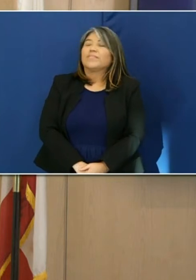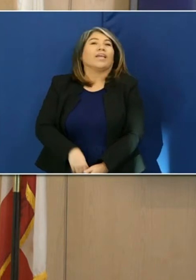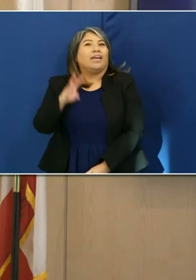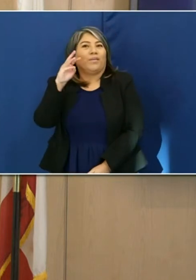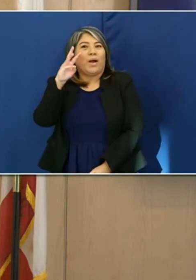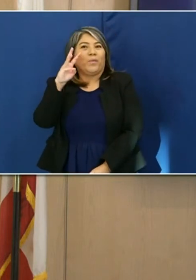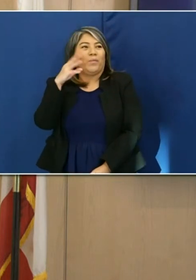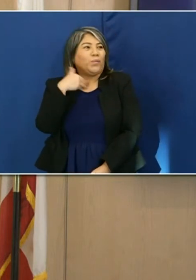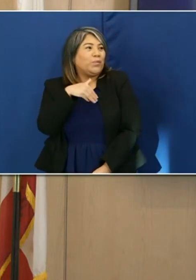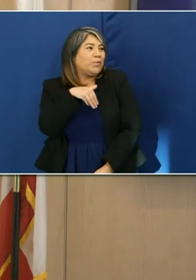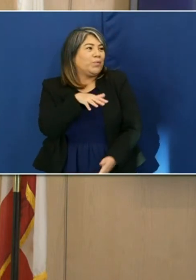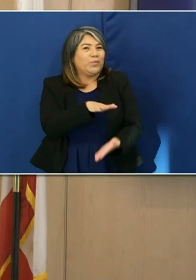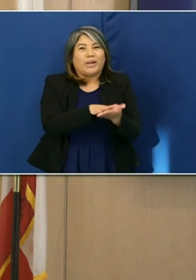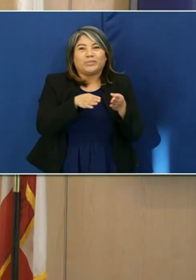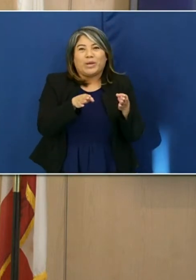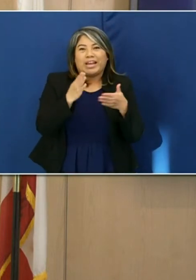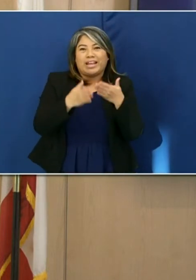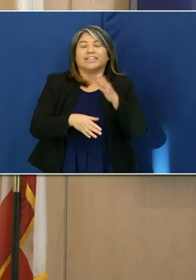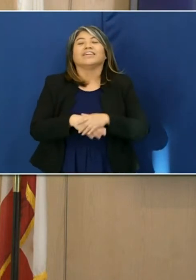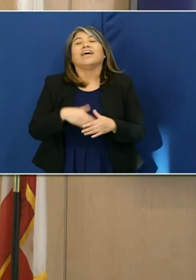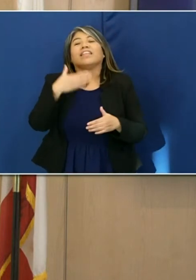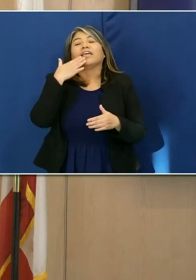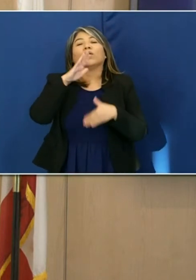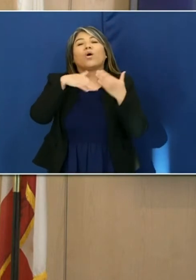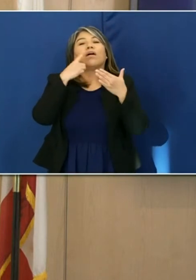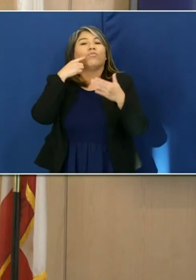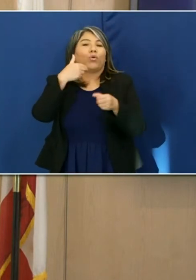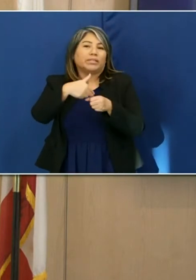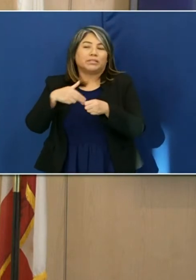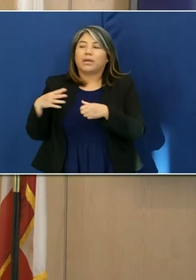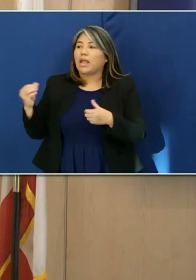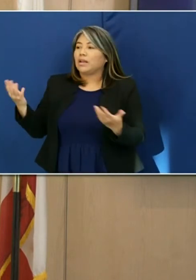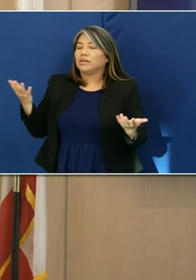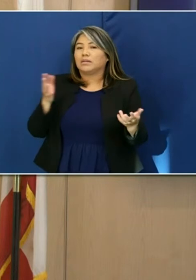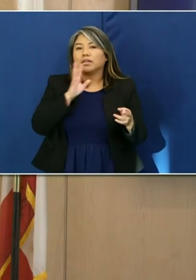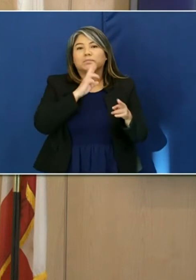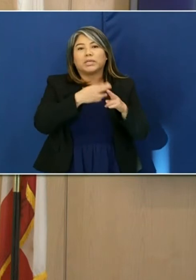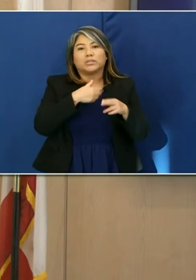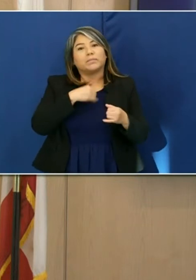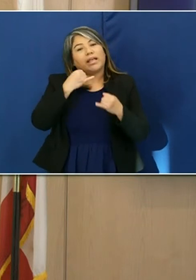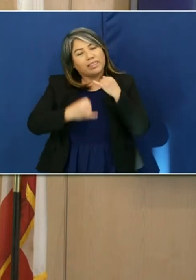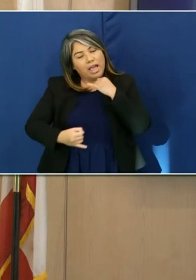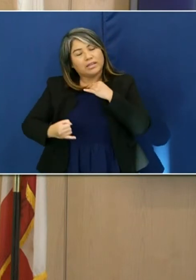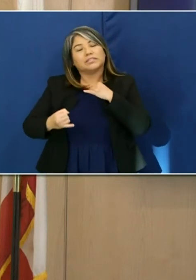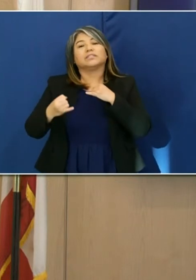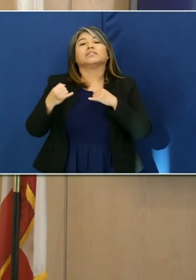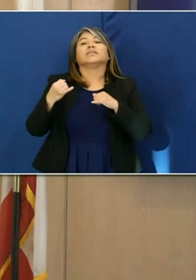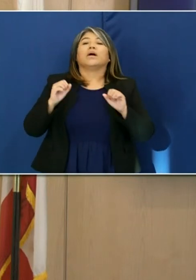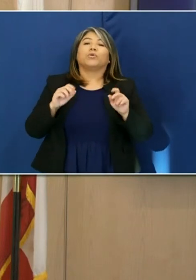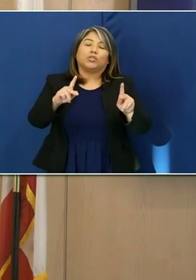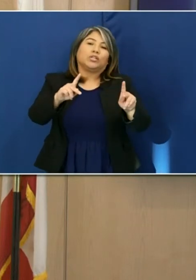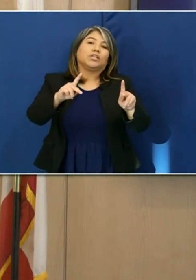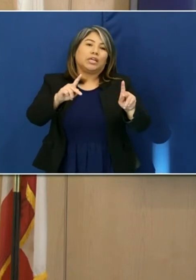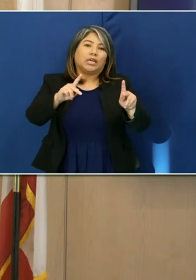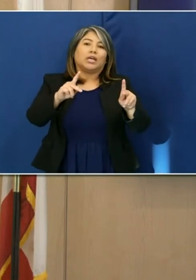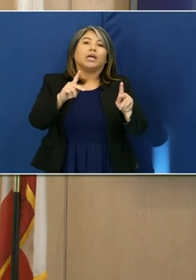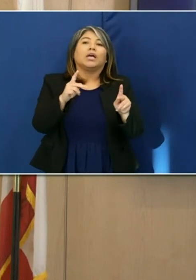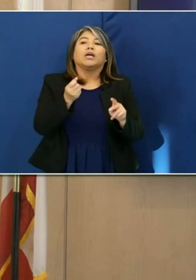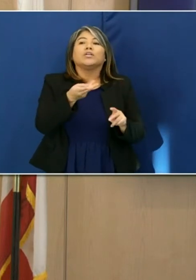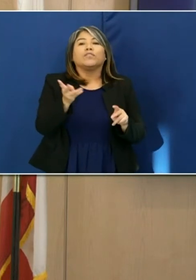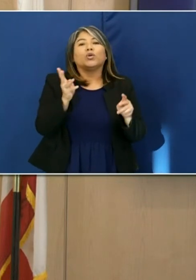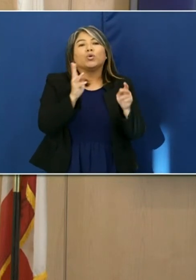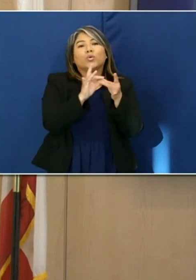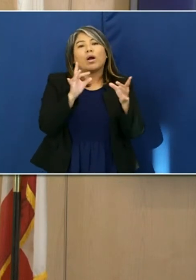Wow, what a way to end. Well, thank you all for participating. And as it was mentioned, this is my last opportunity to make a few